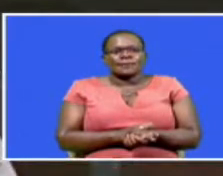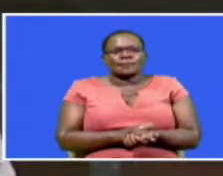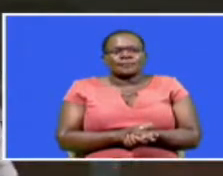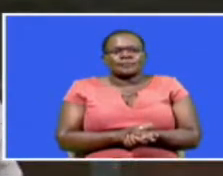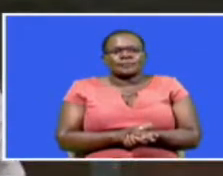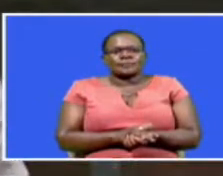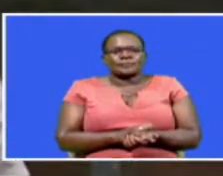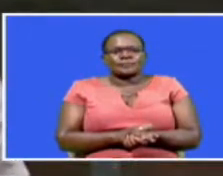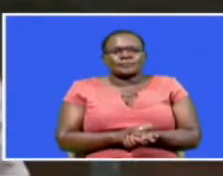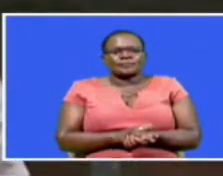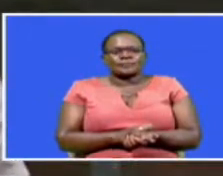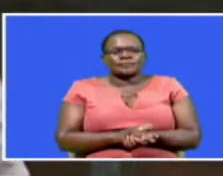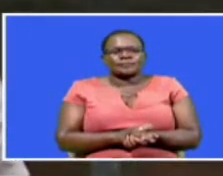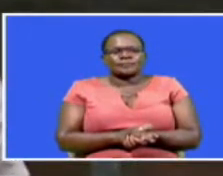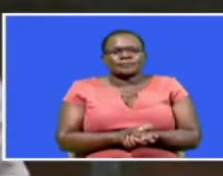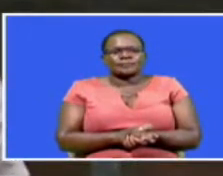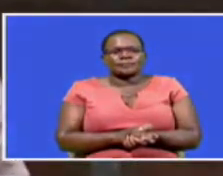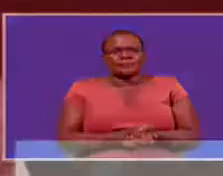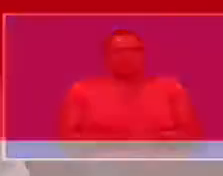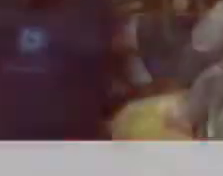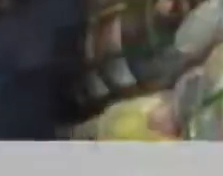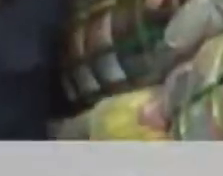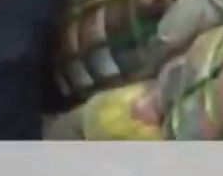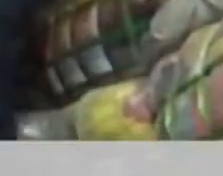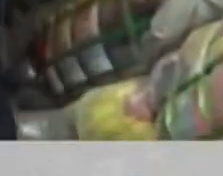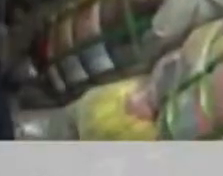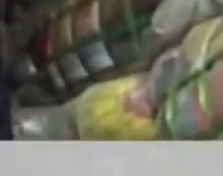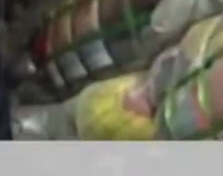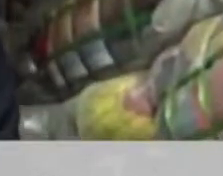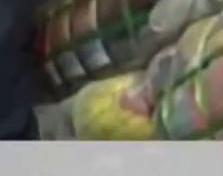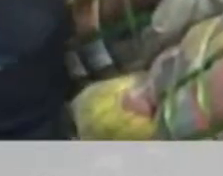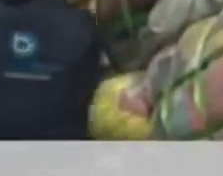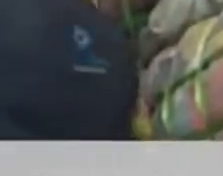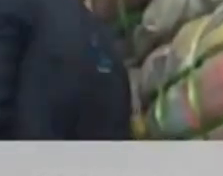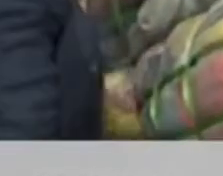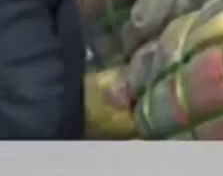KTN News. A new report by the Mitu.